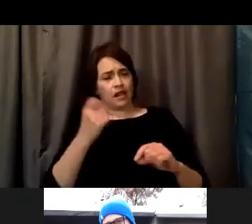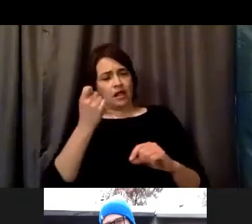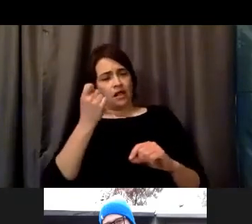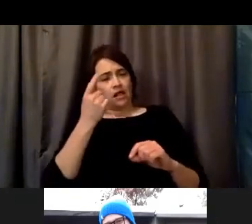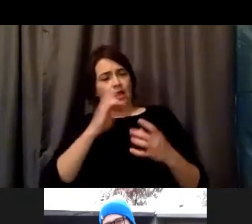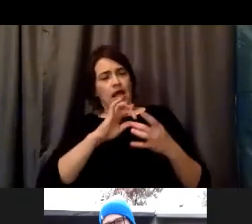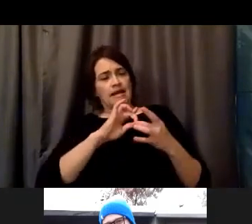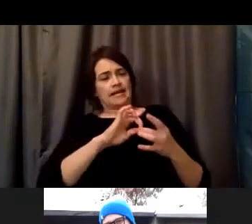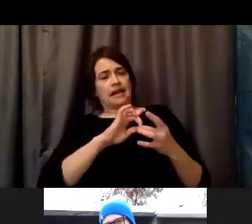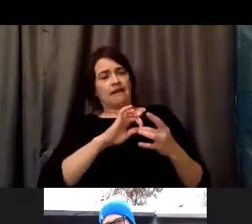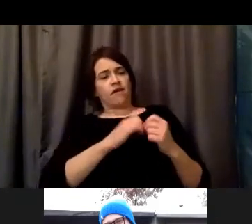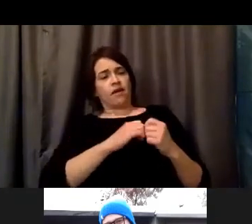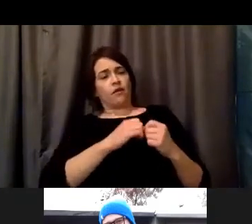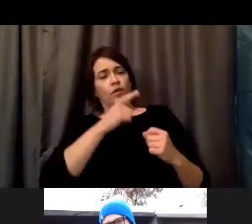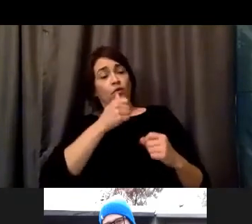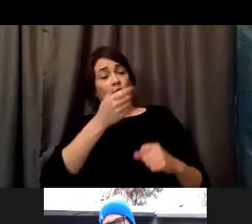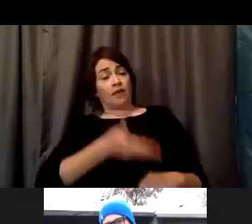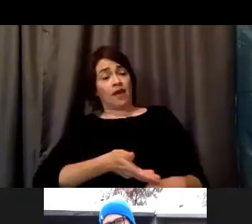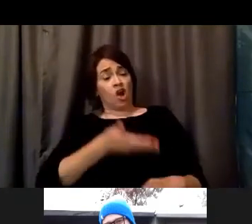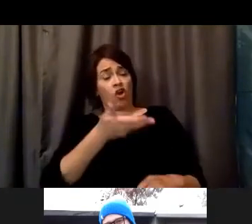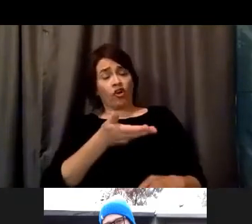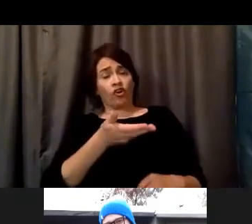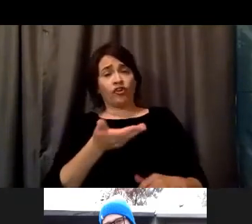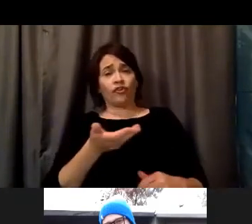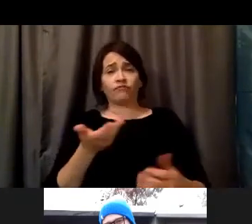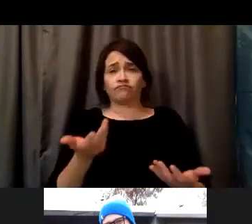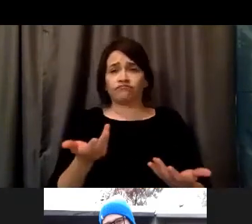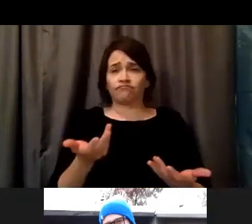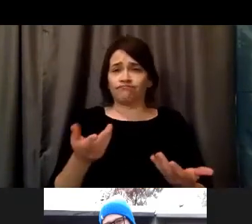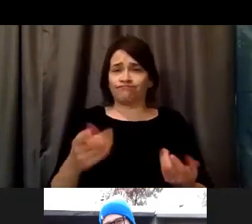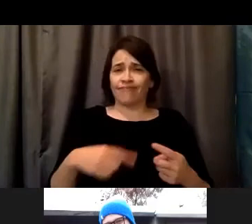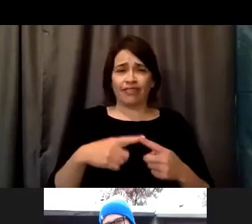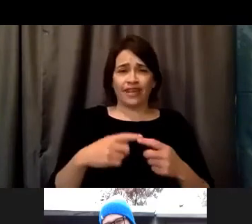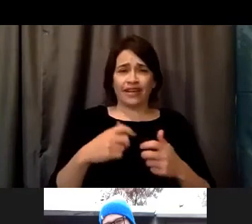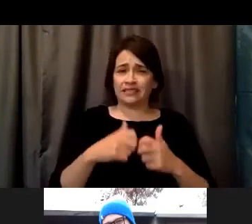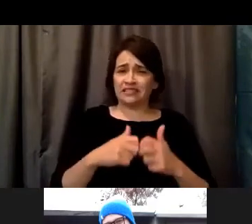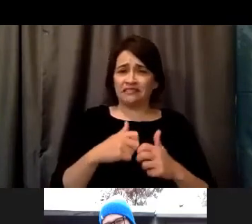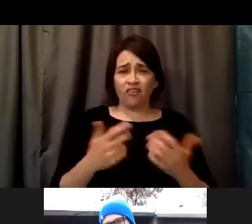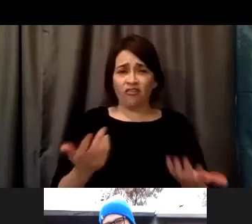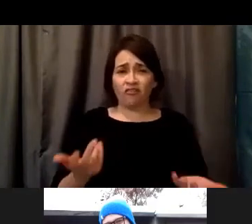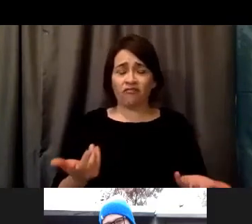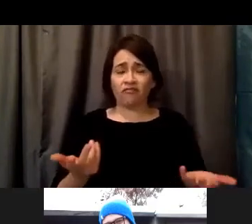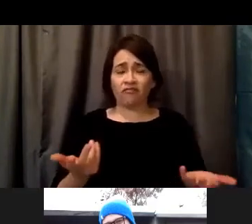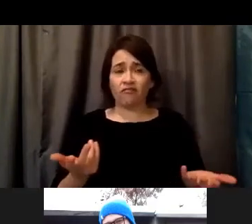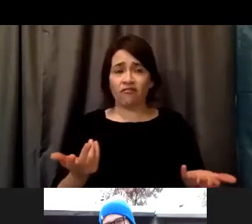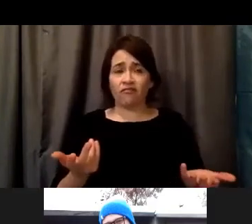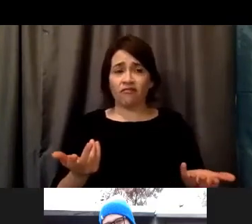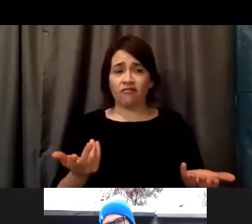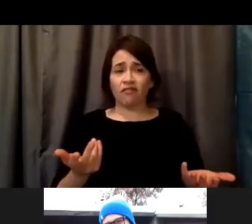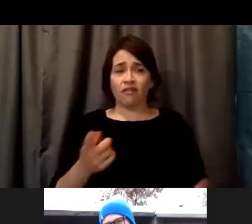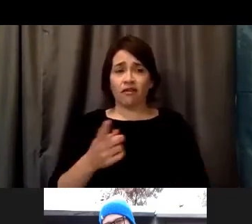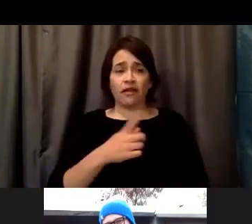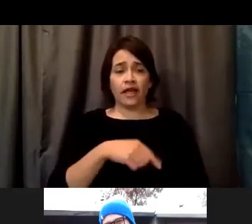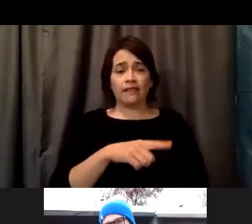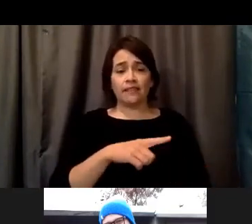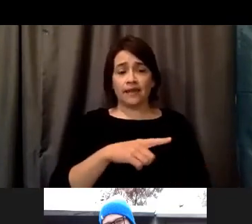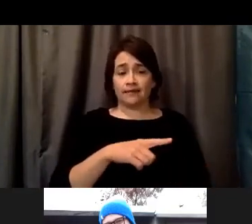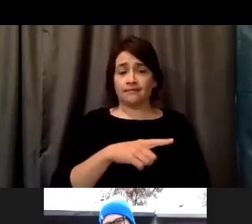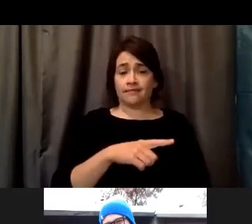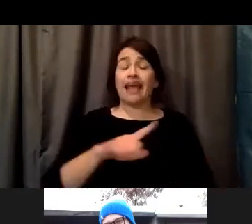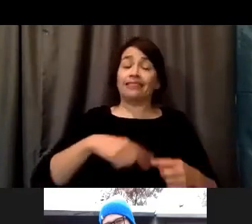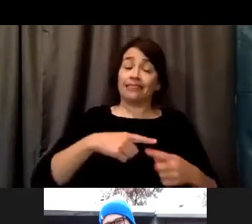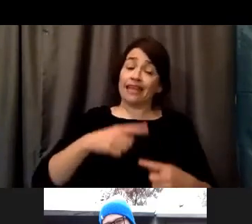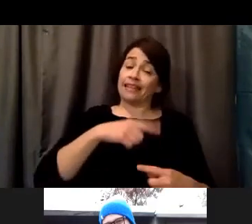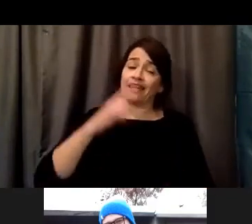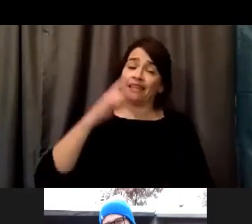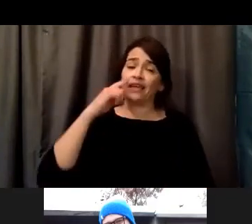very difficult. And then they kind of grow up thinking, well, you know, I'm just part of this Asian community. So